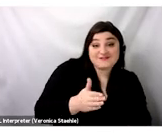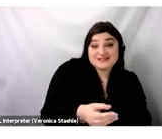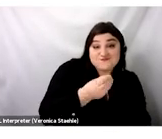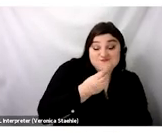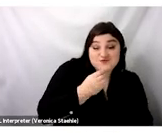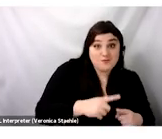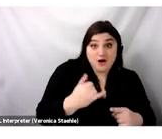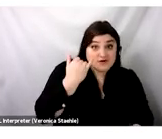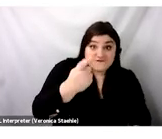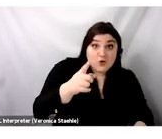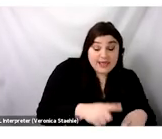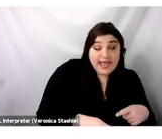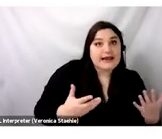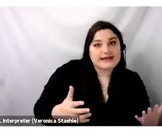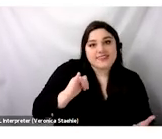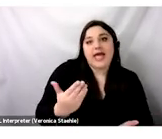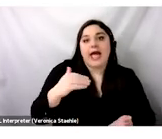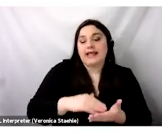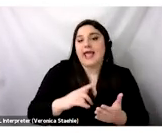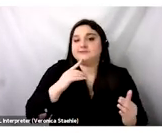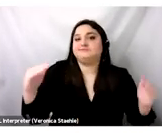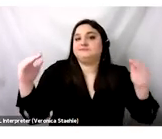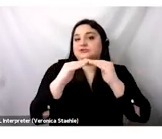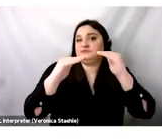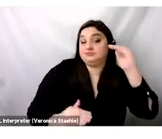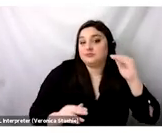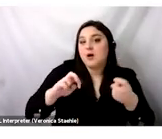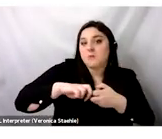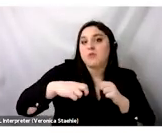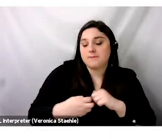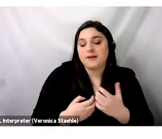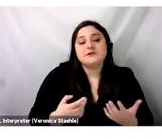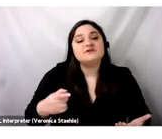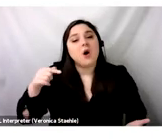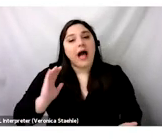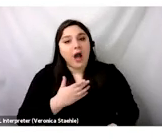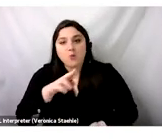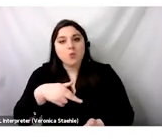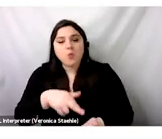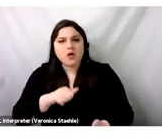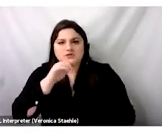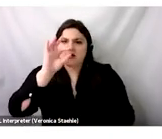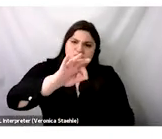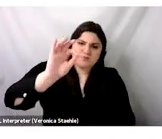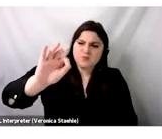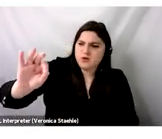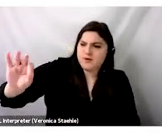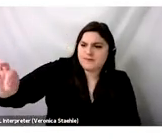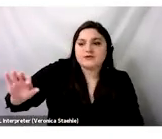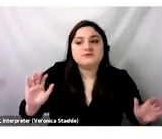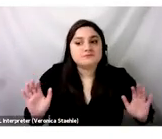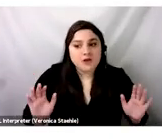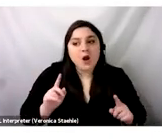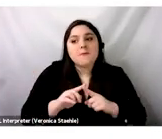you know, we shouldn't be telling anybody, right, what to do and what not to do, but it's important that they know. And then, as I